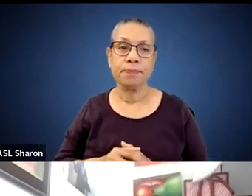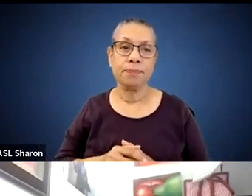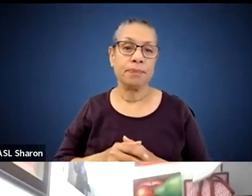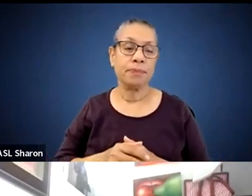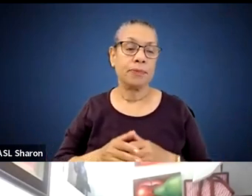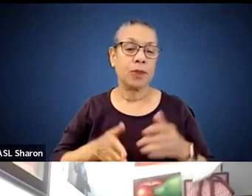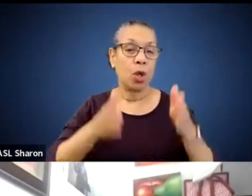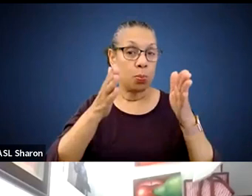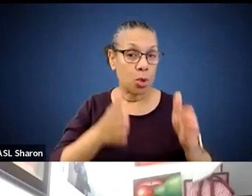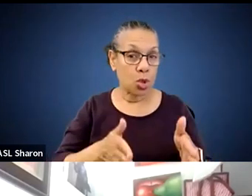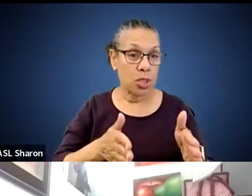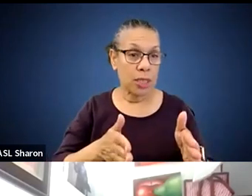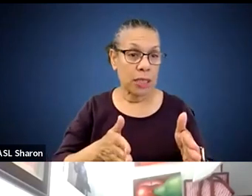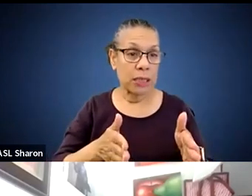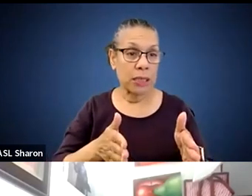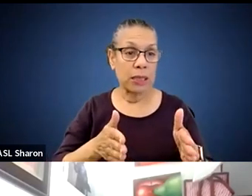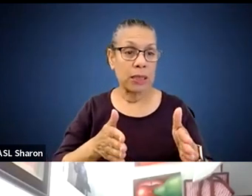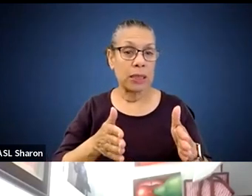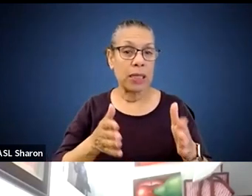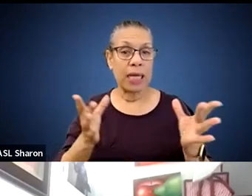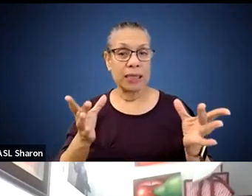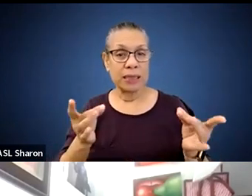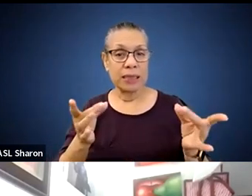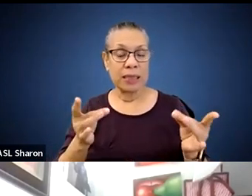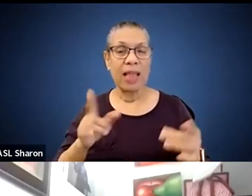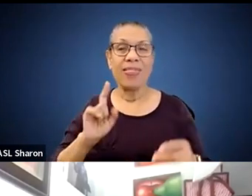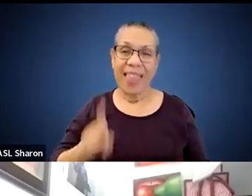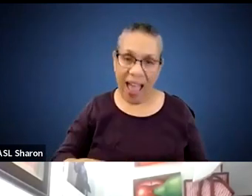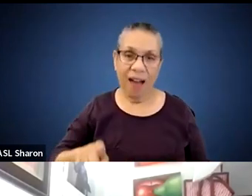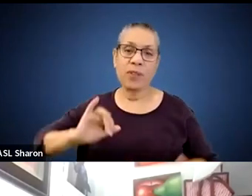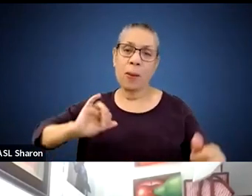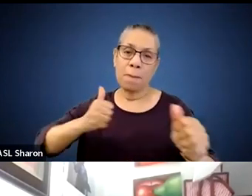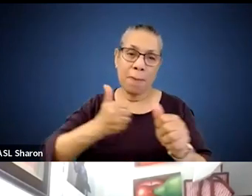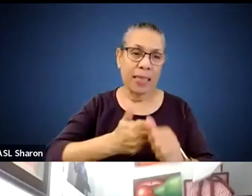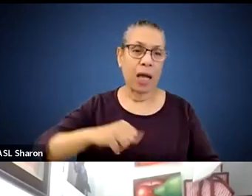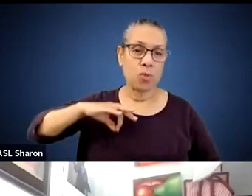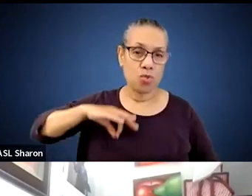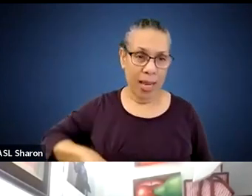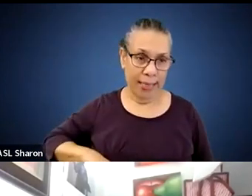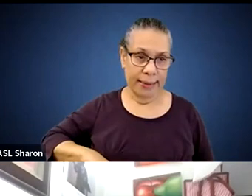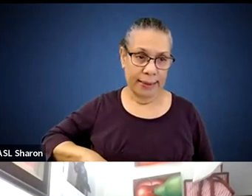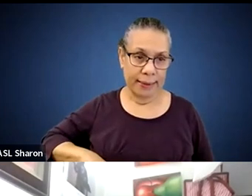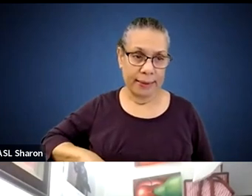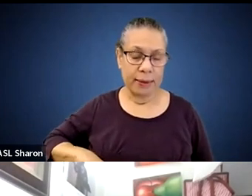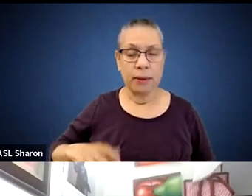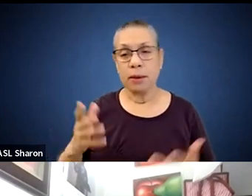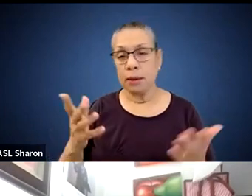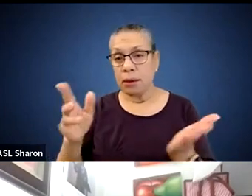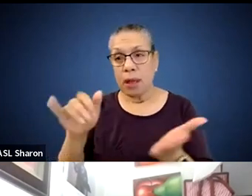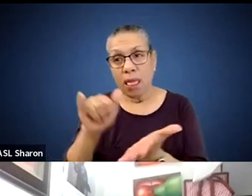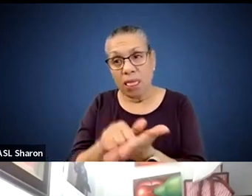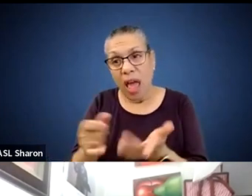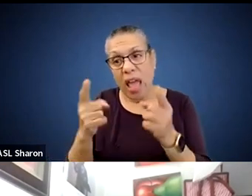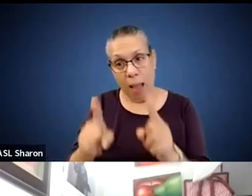earners in positions where they are forced to make up credits right which just happens